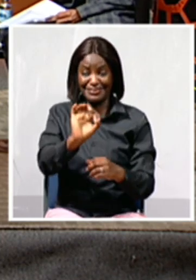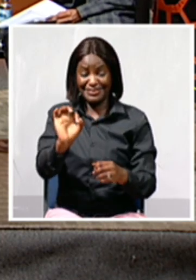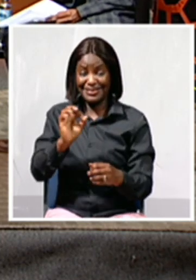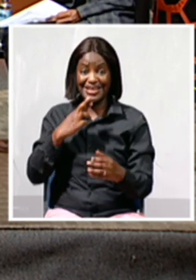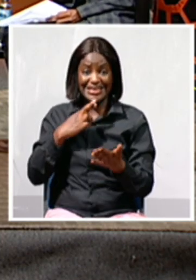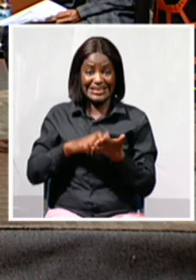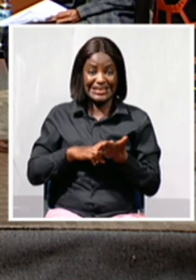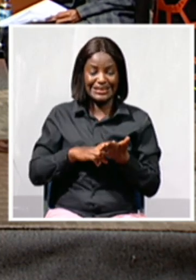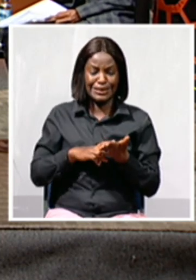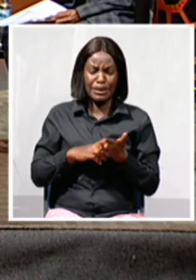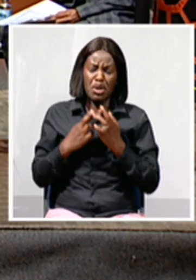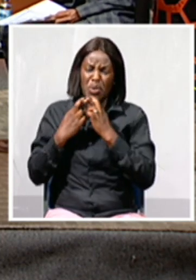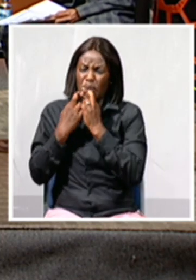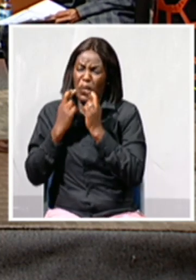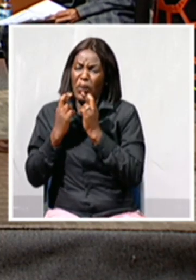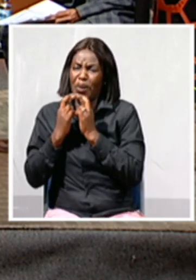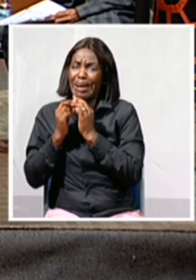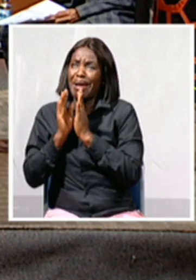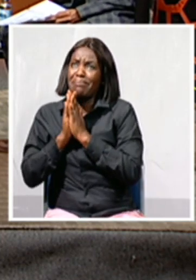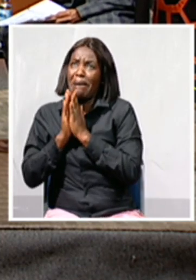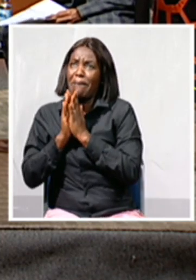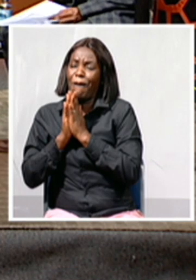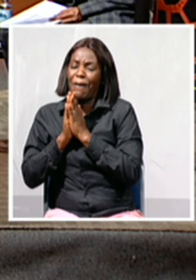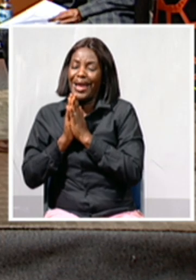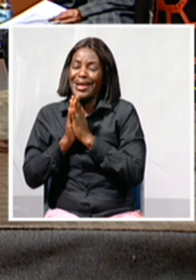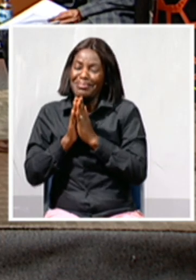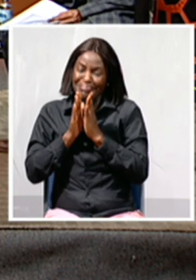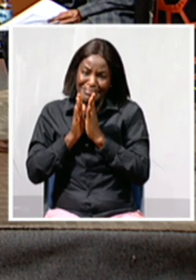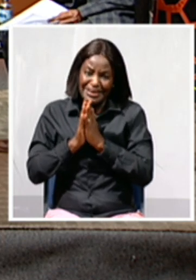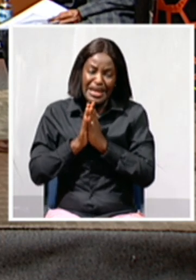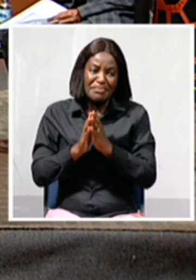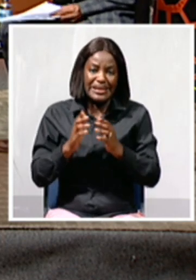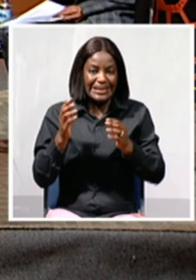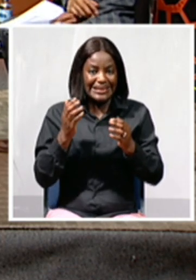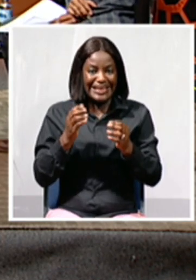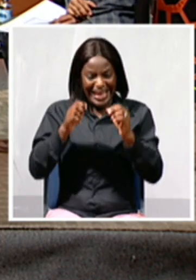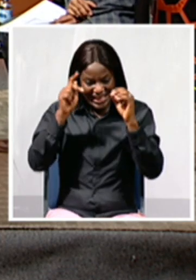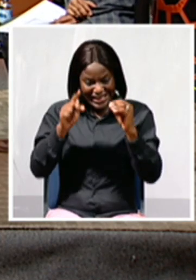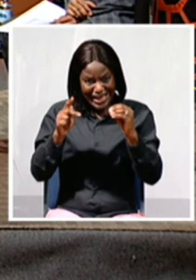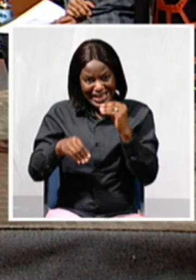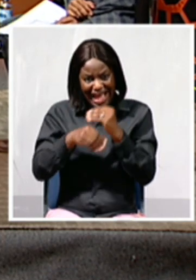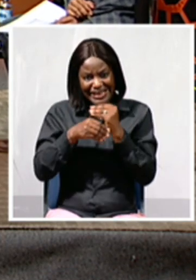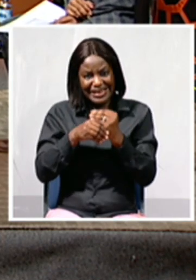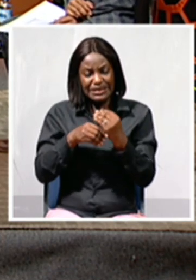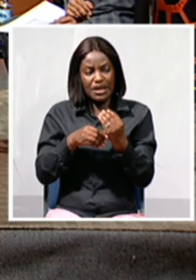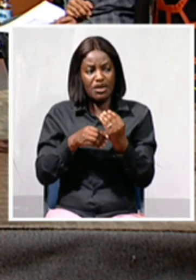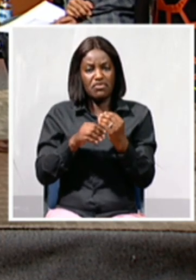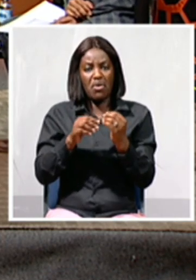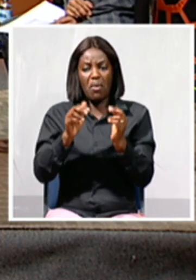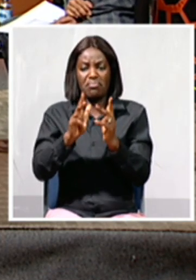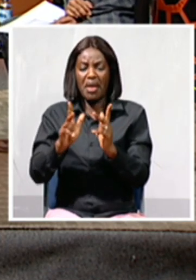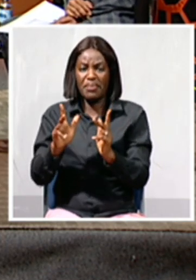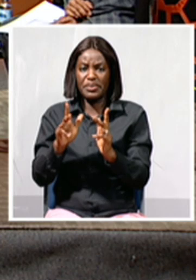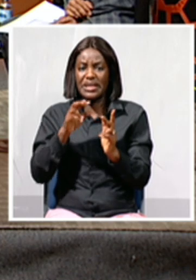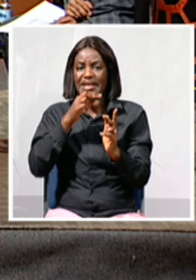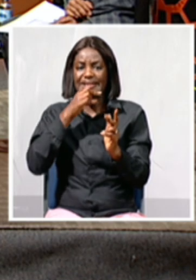are still hoping and praying for supplementary registration of voters. Talk to us about that very briefly. Well, unfortunately, we are not going to